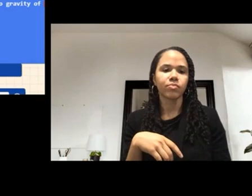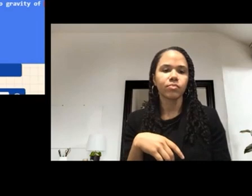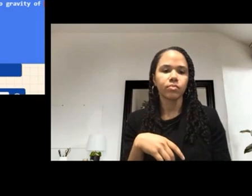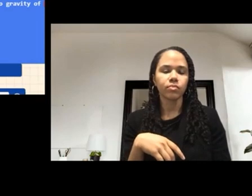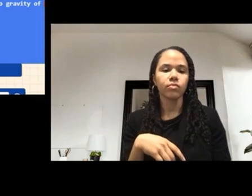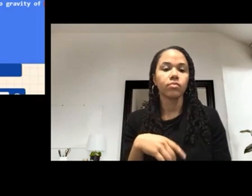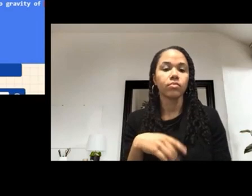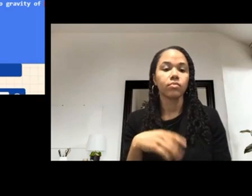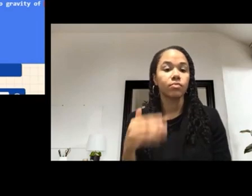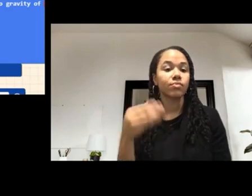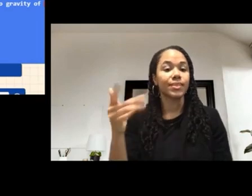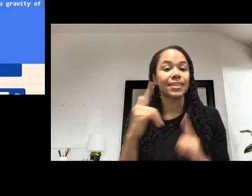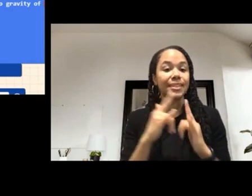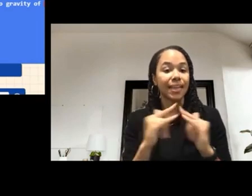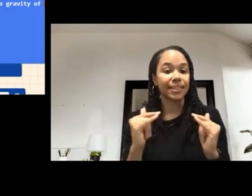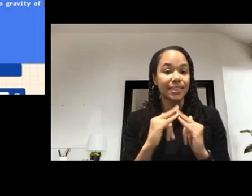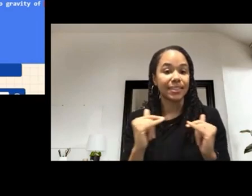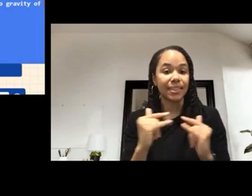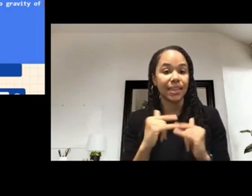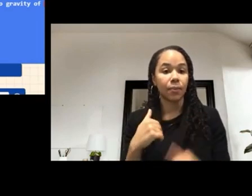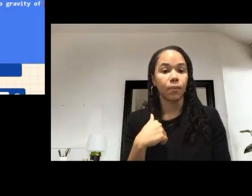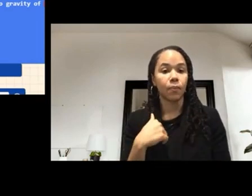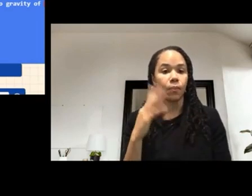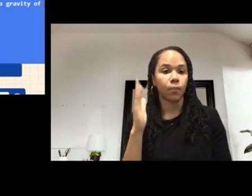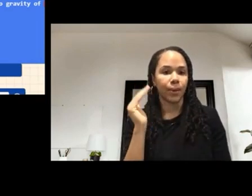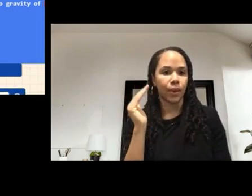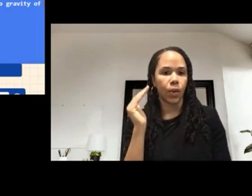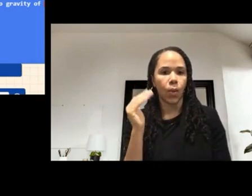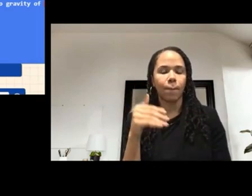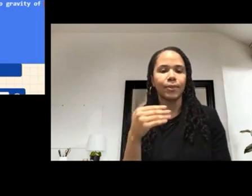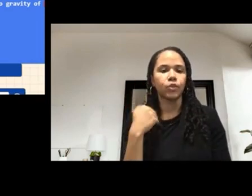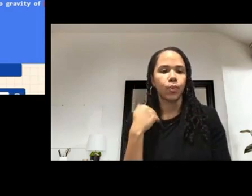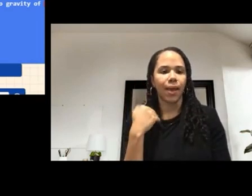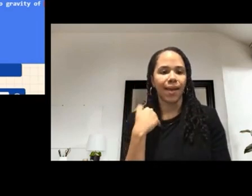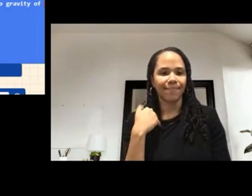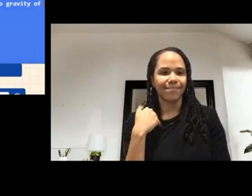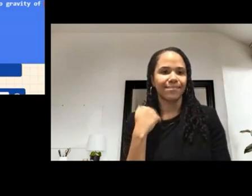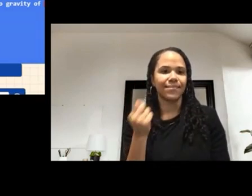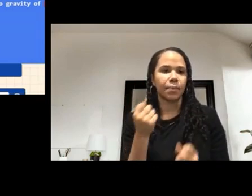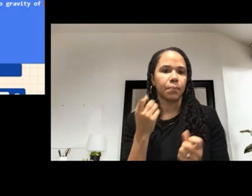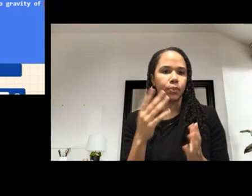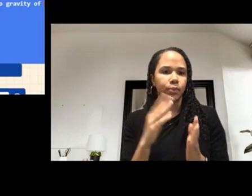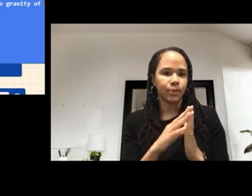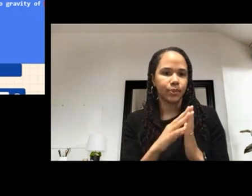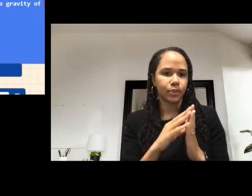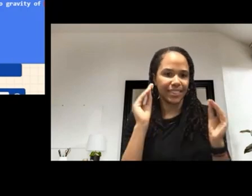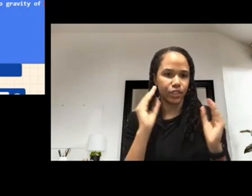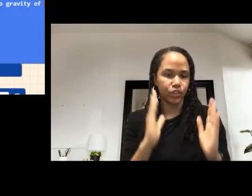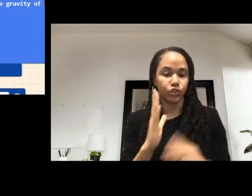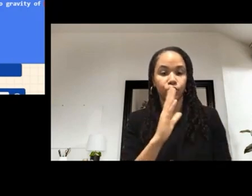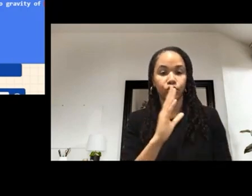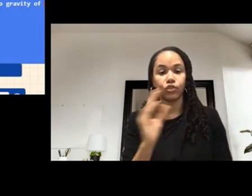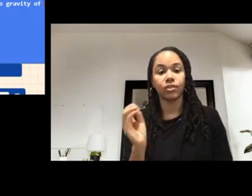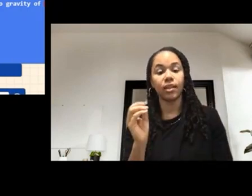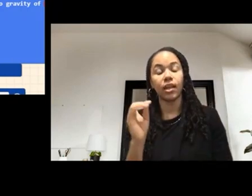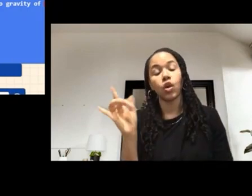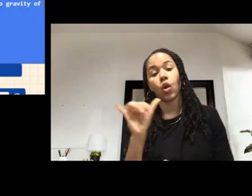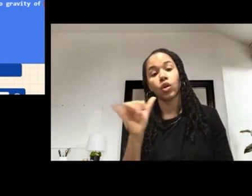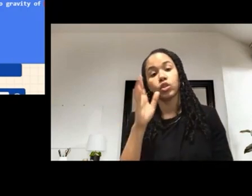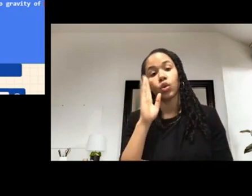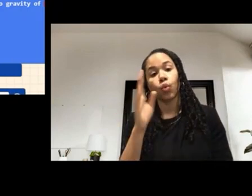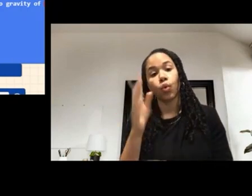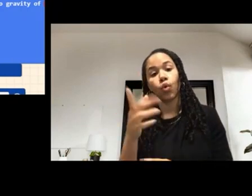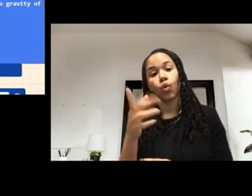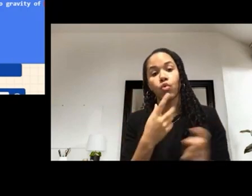camp, which will be kind of fun. We think there's probably 2 who would be really good. And we're also recruiting